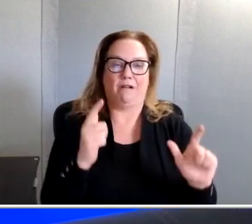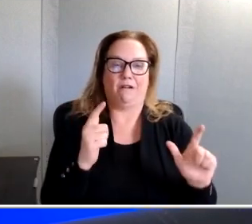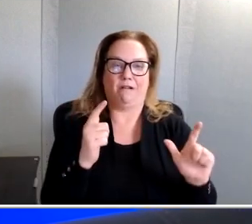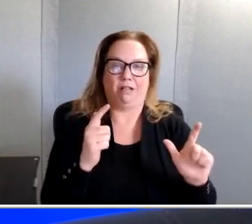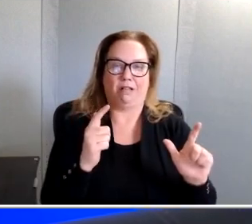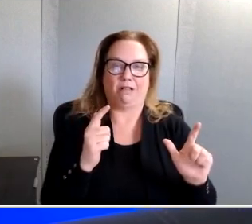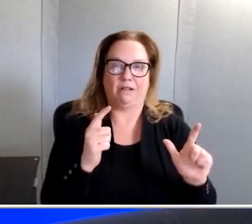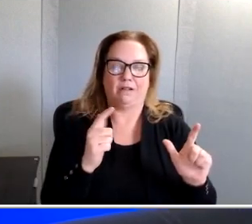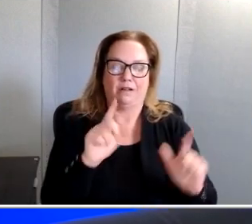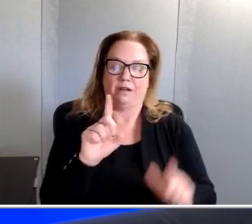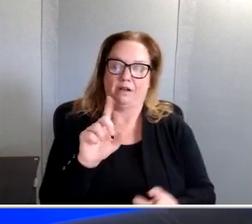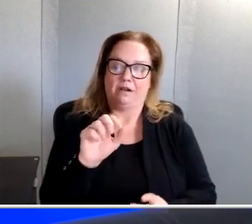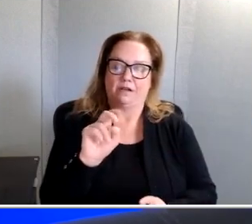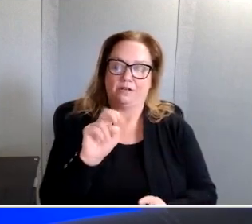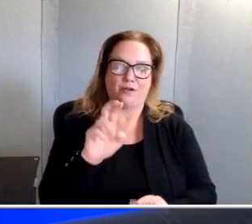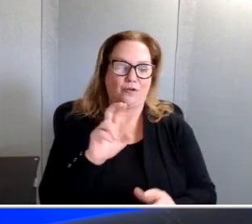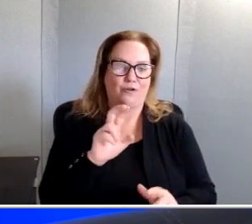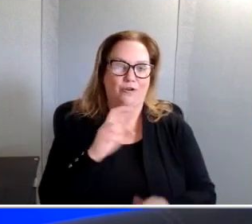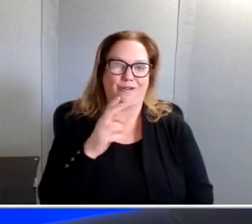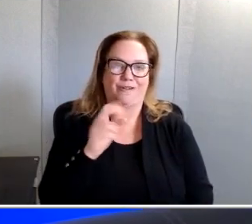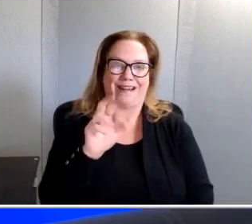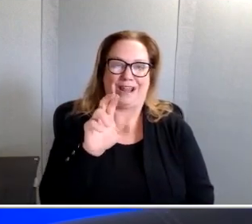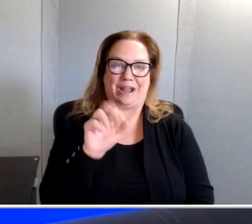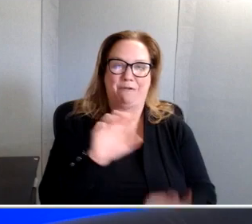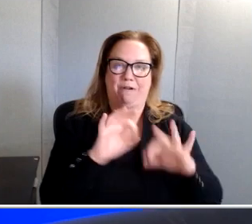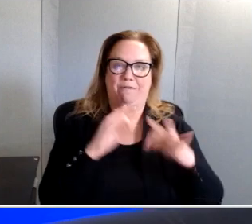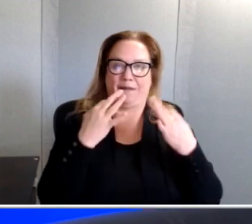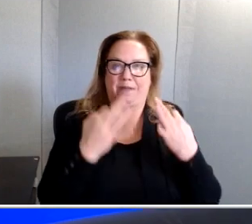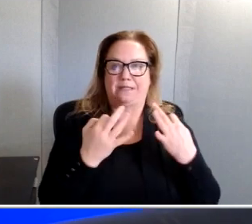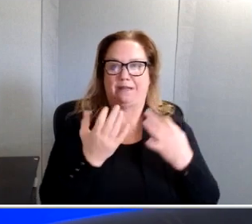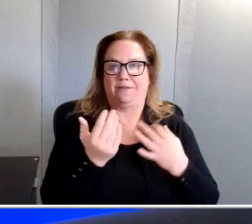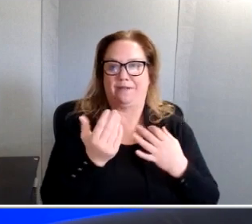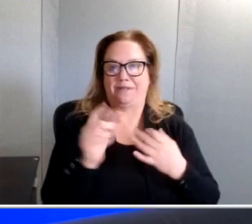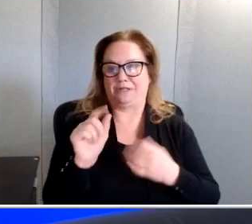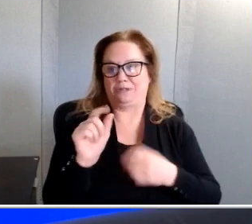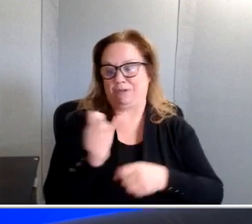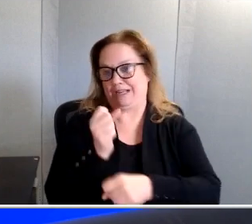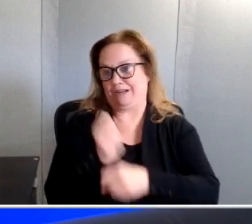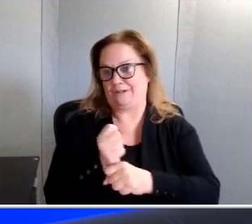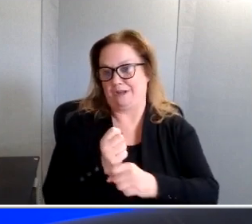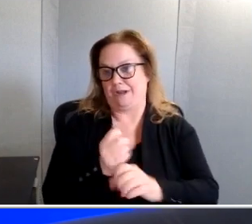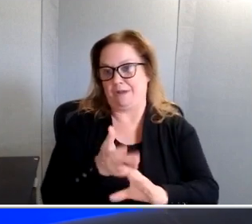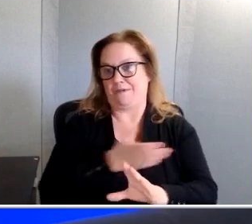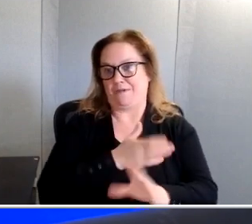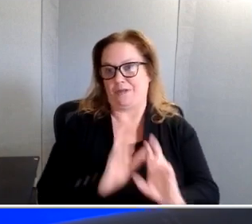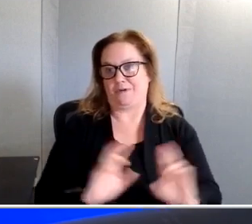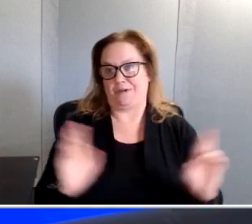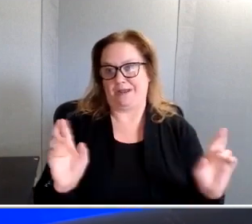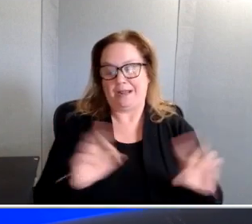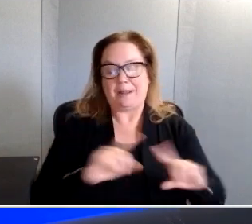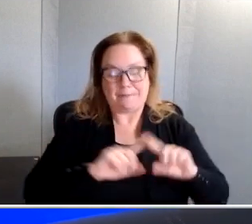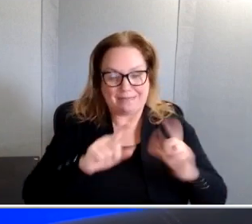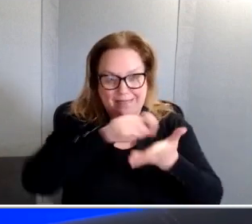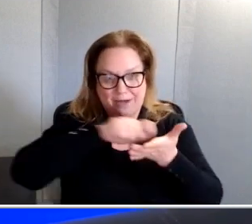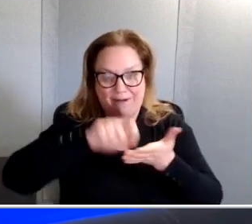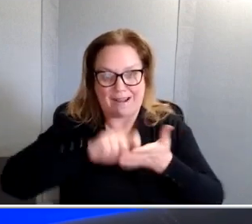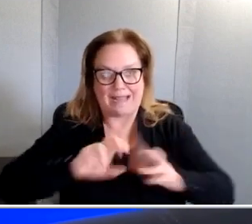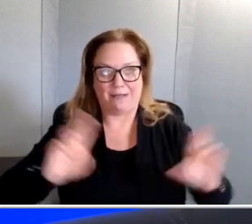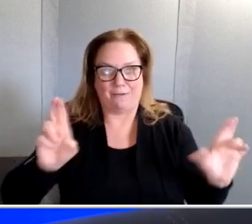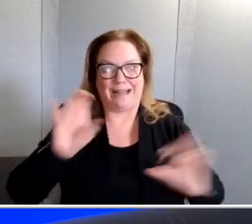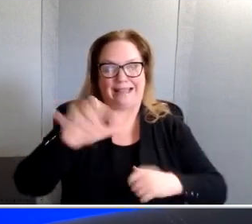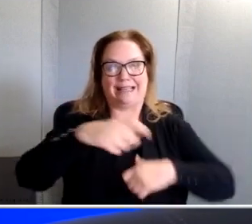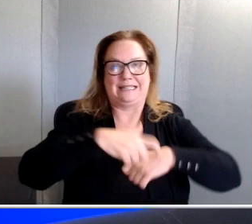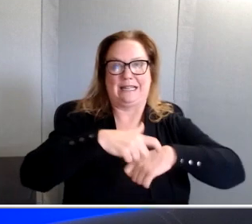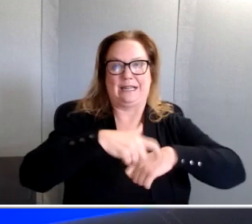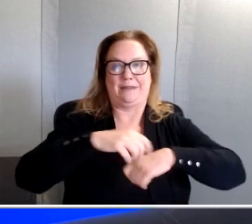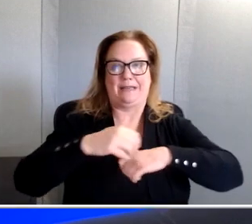have donor hero families who it might take 15, 20 years before they're ready, but then they do, and they're ready. And the same thing